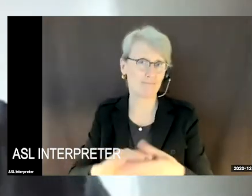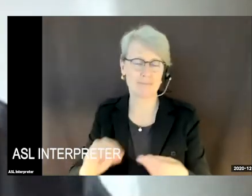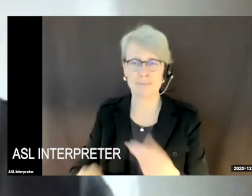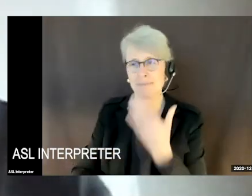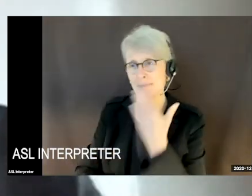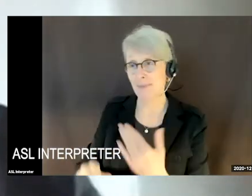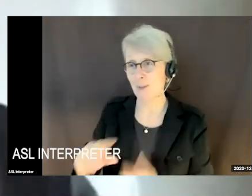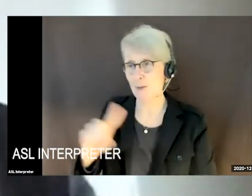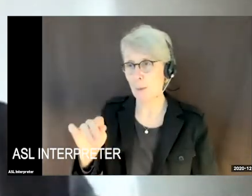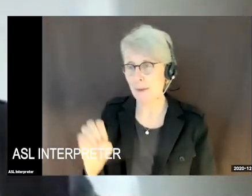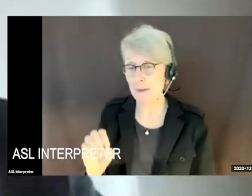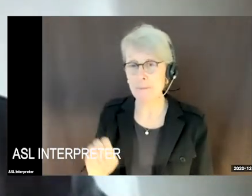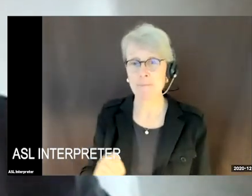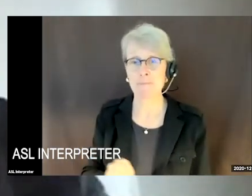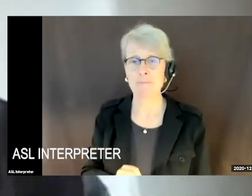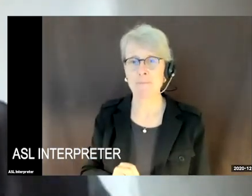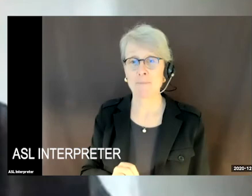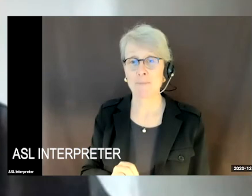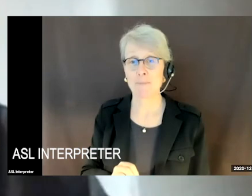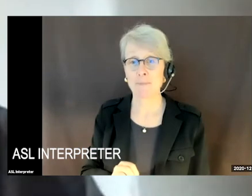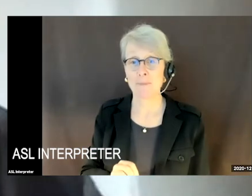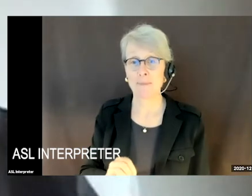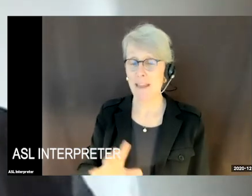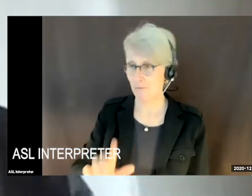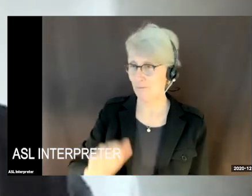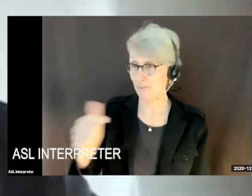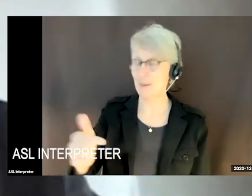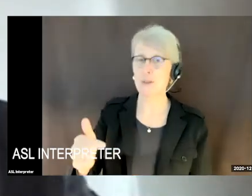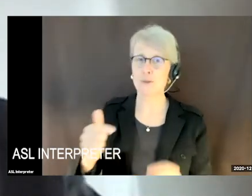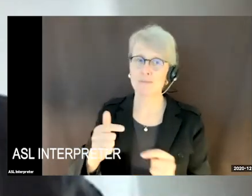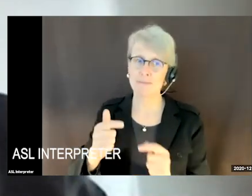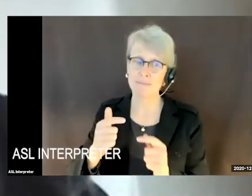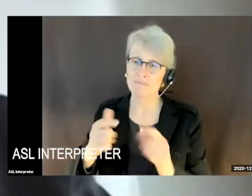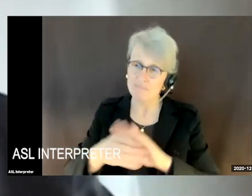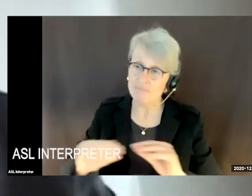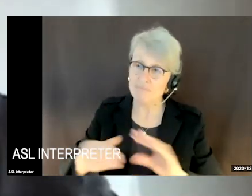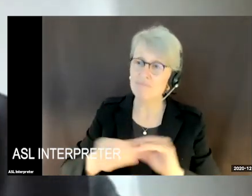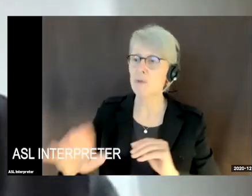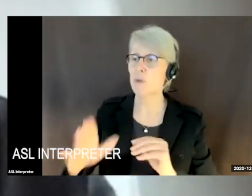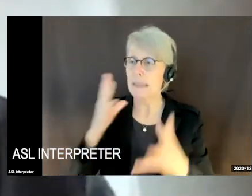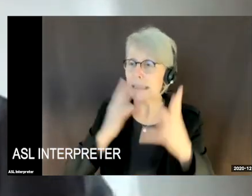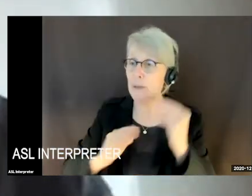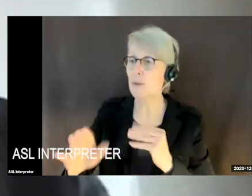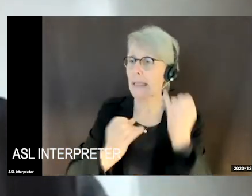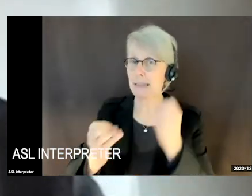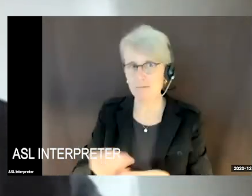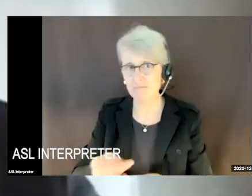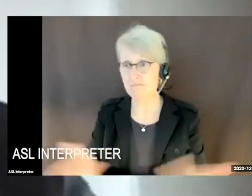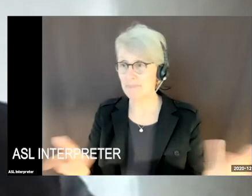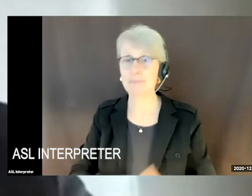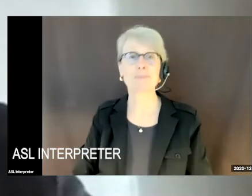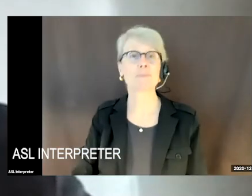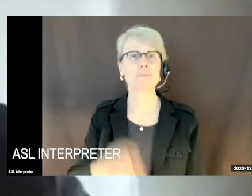and respond to what she's heard so far. So Zoe, thank you so much for being here. It's really great to have you. And I just